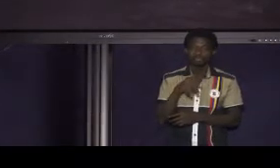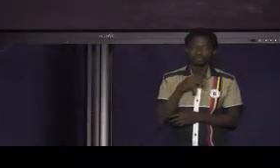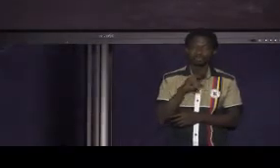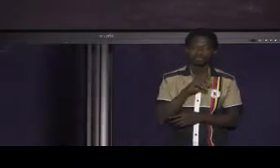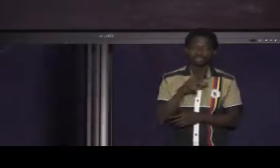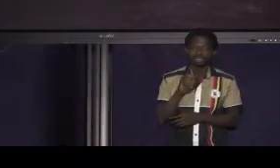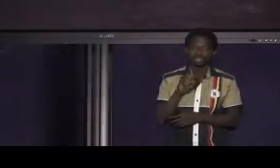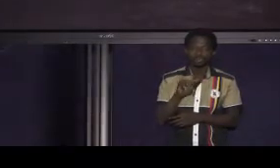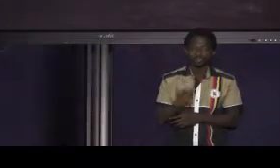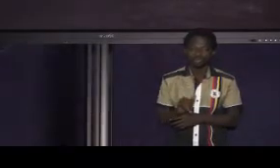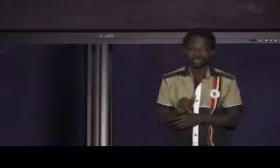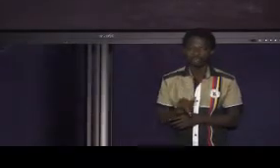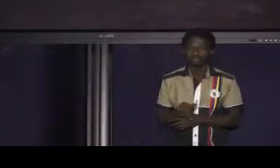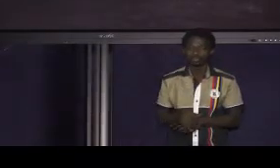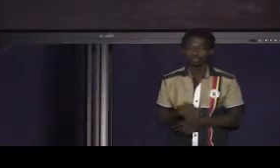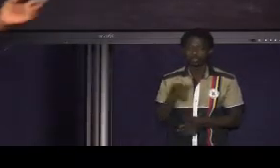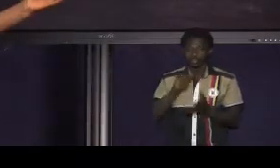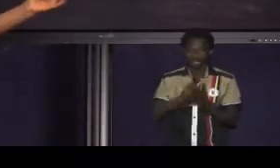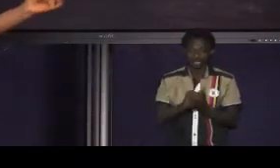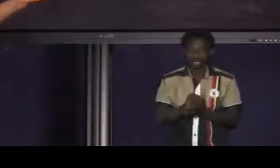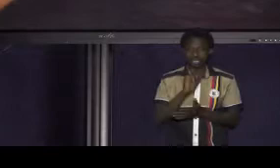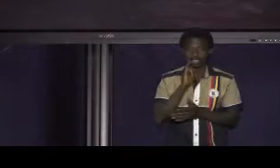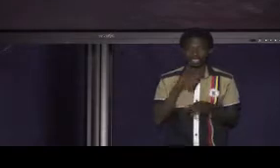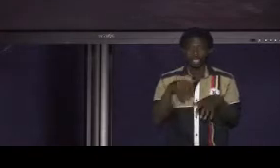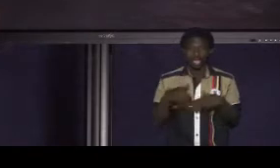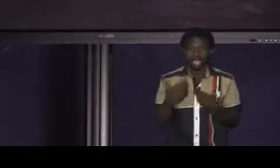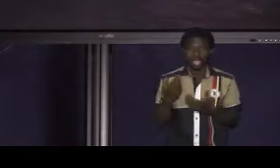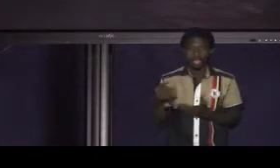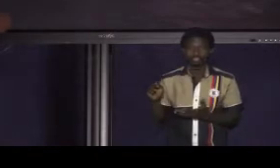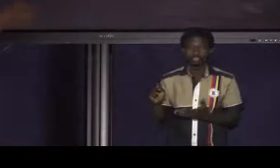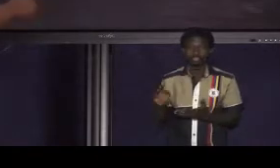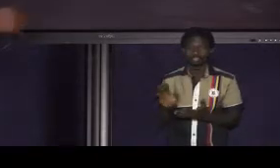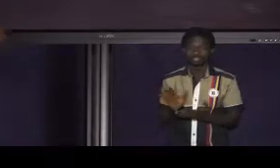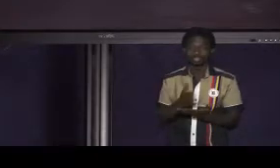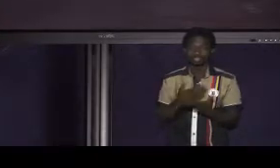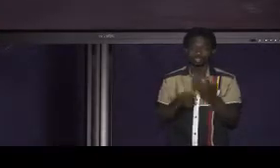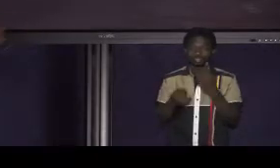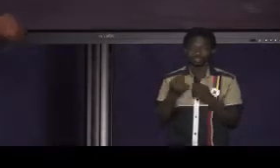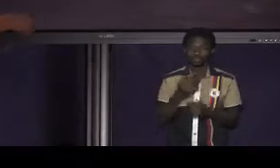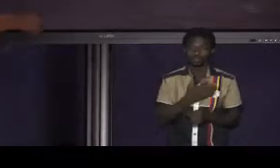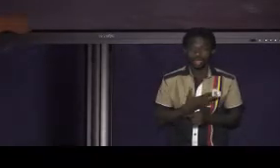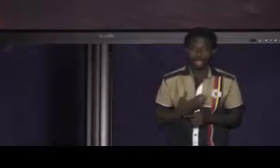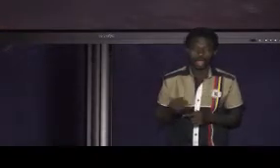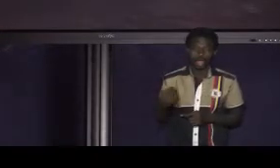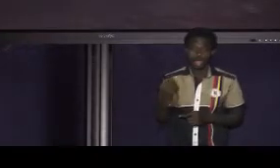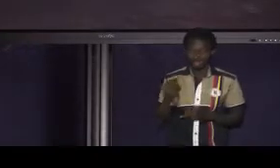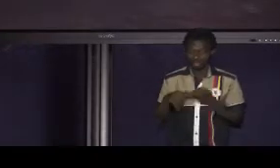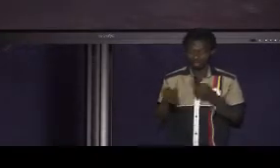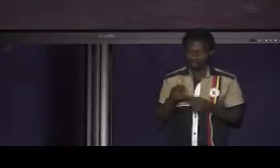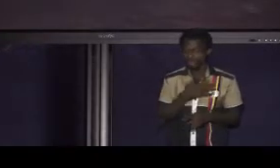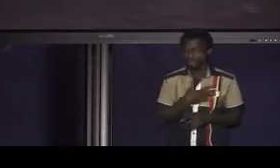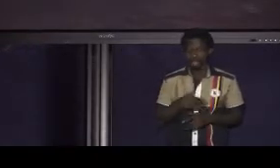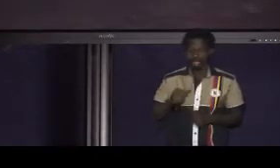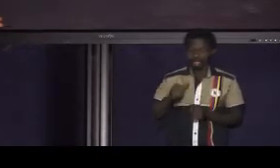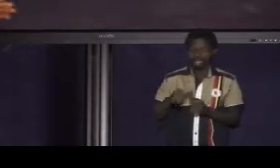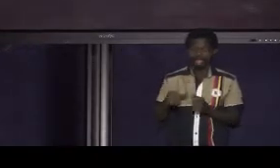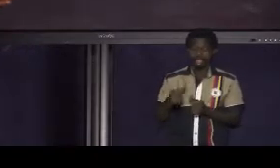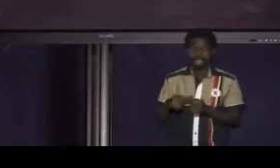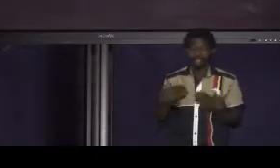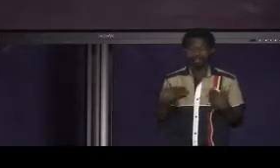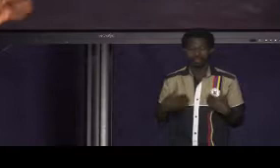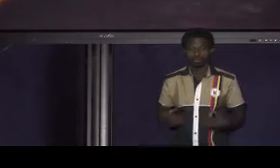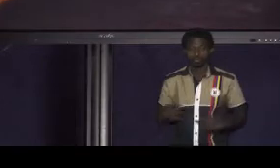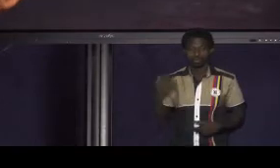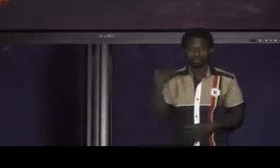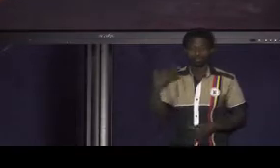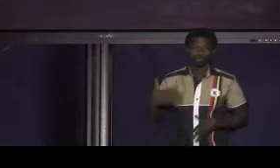P-U-L-L-E-Y, pulley. So that's how the song came, and the friends and everybody